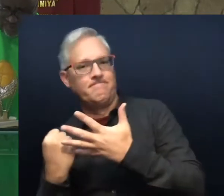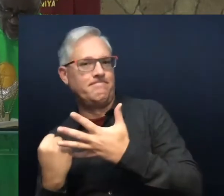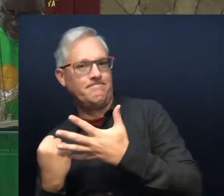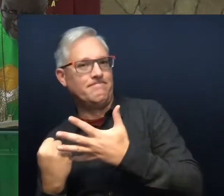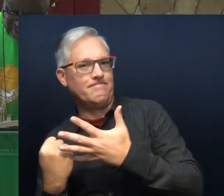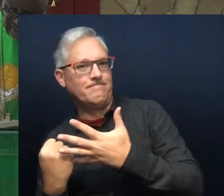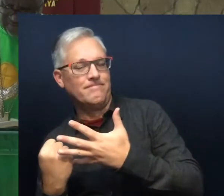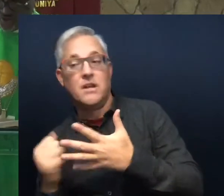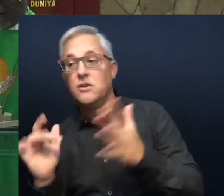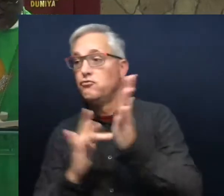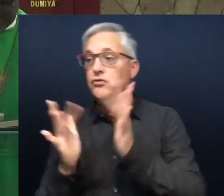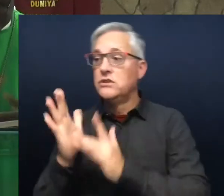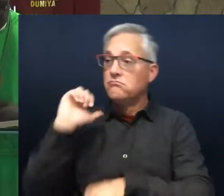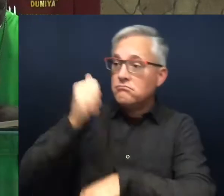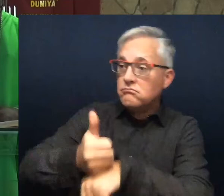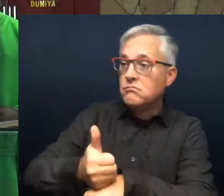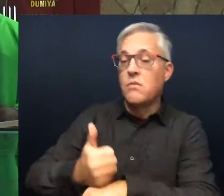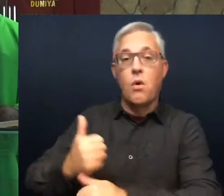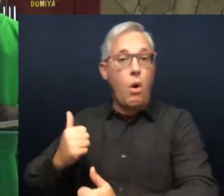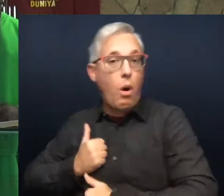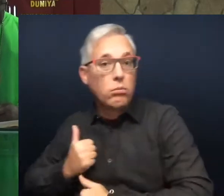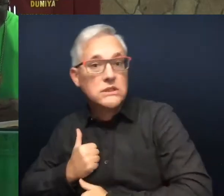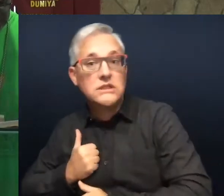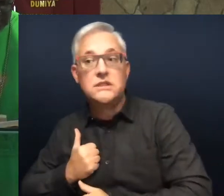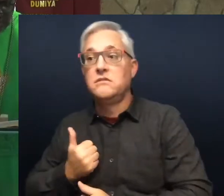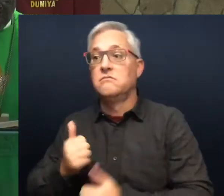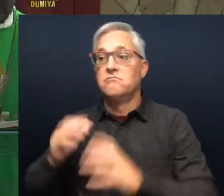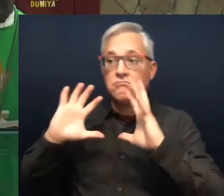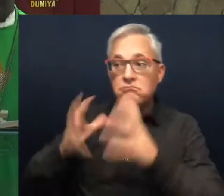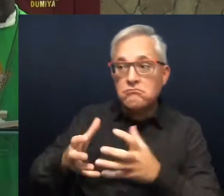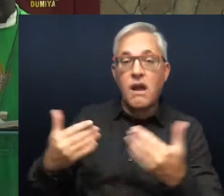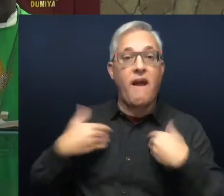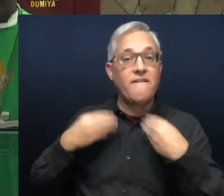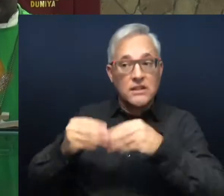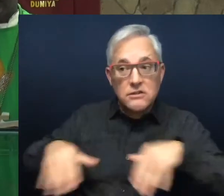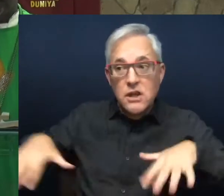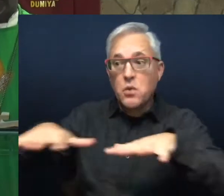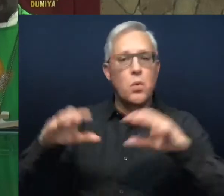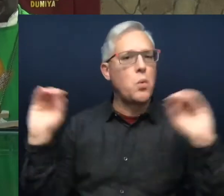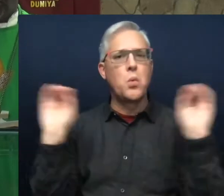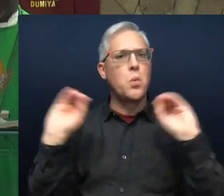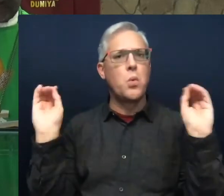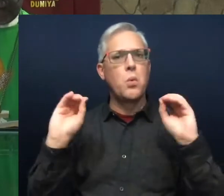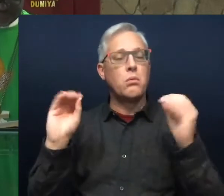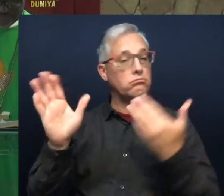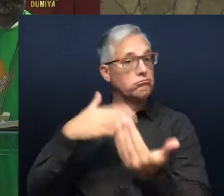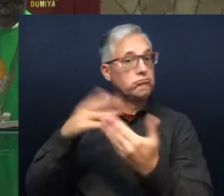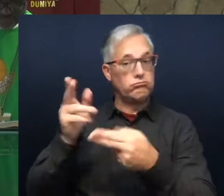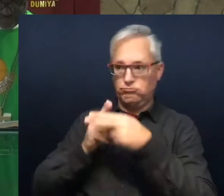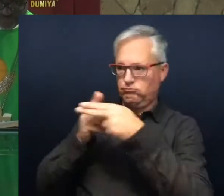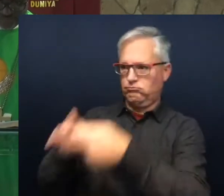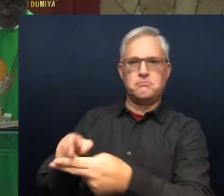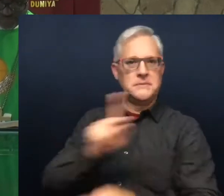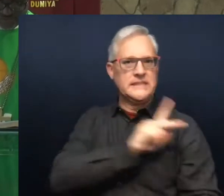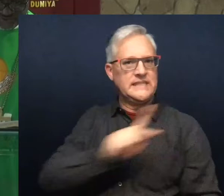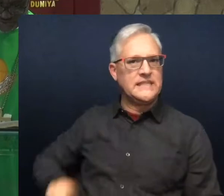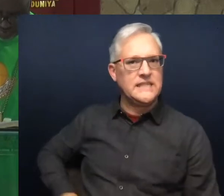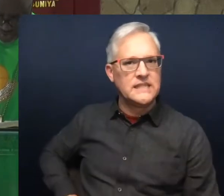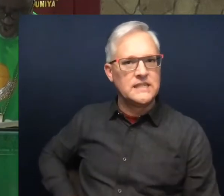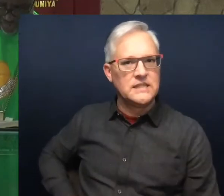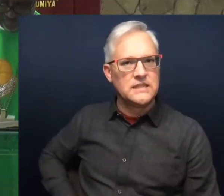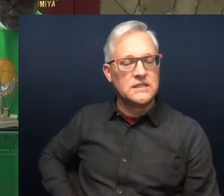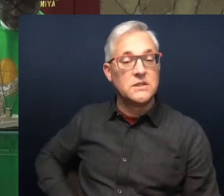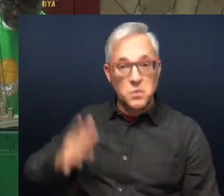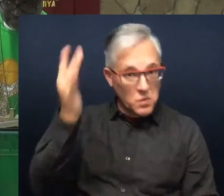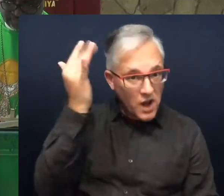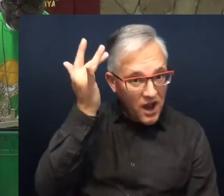Jesus never formed an army or built a territory, yet they called him king. Why? To